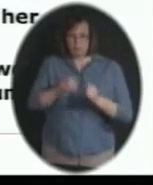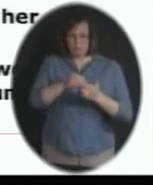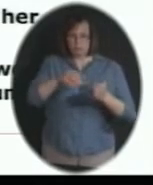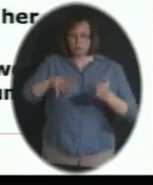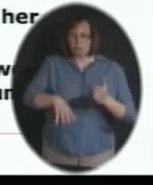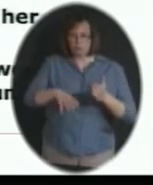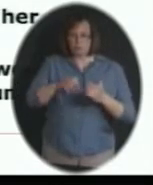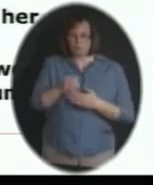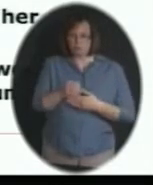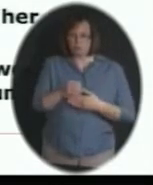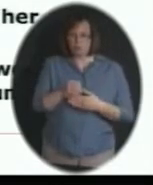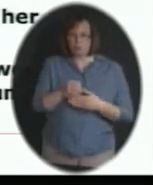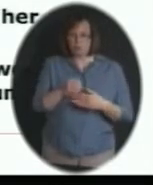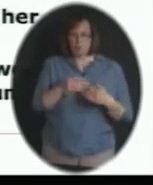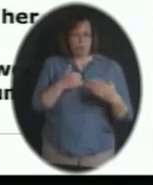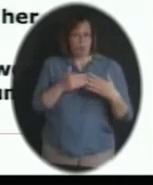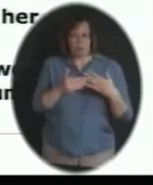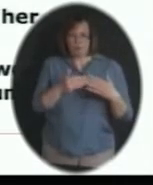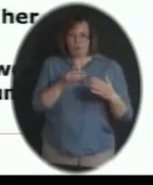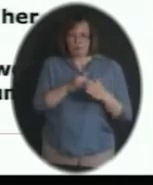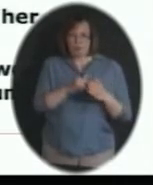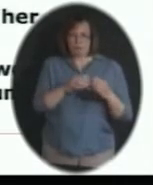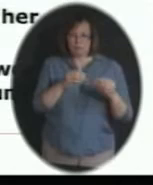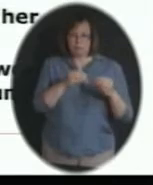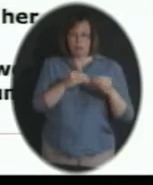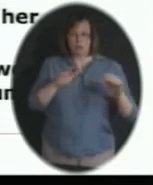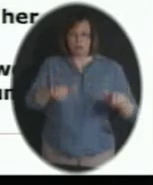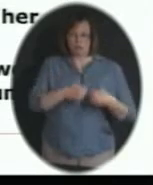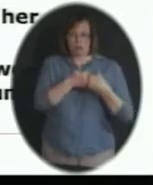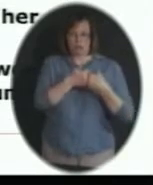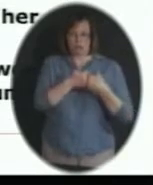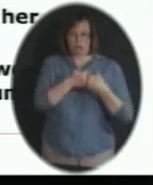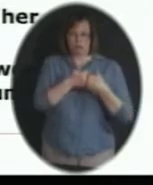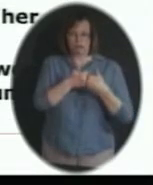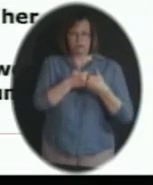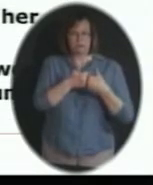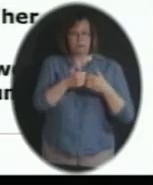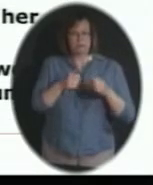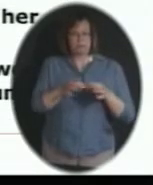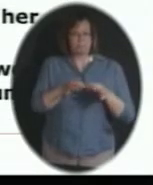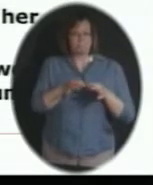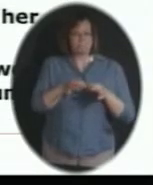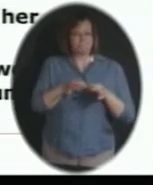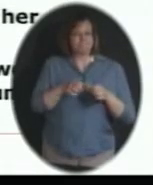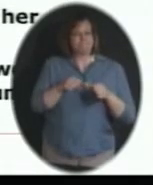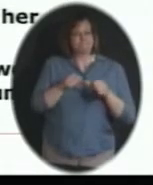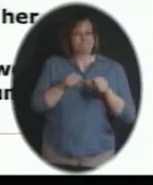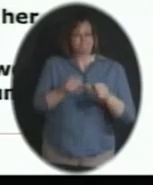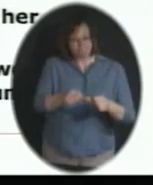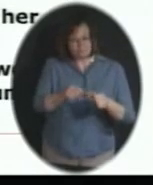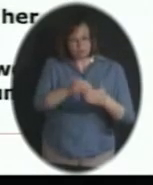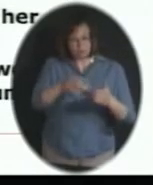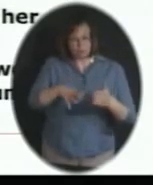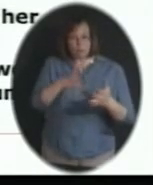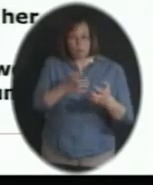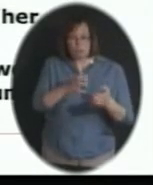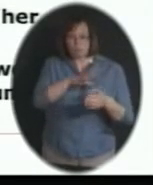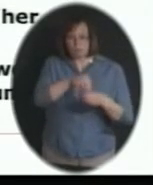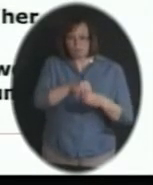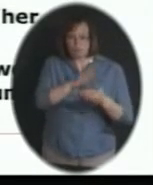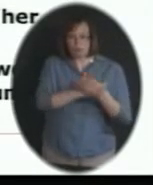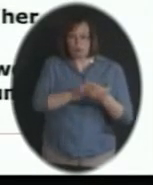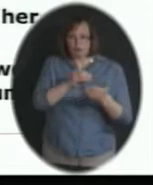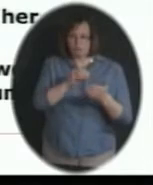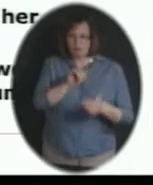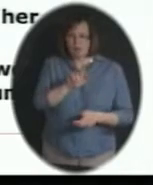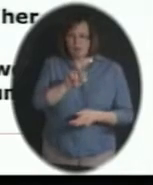So if whatever it is that is more challenging and stretches the student is where we want them to be as part of Avid. And